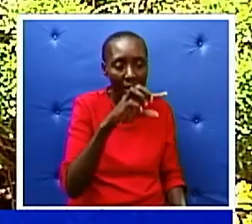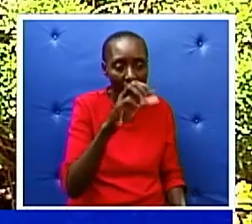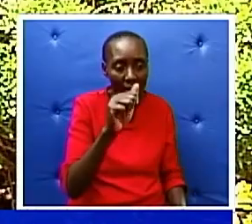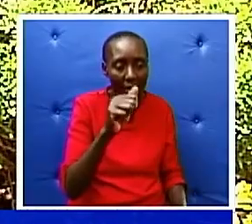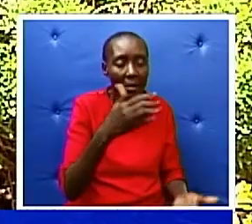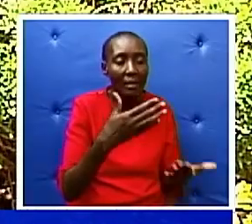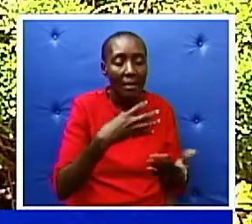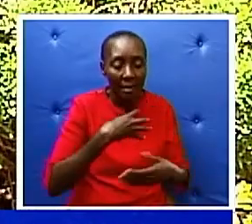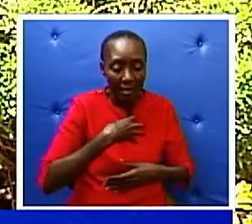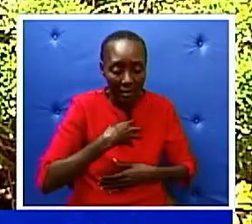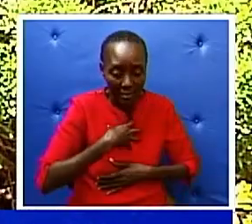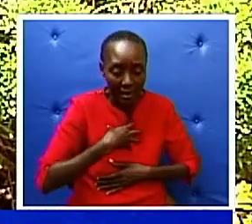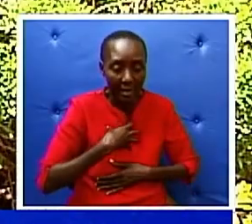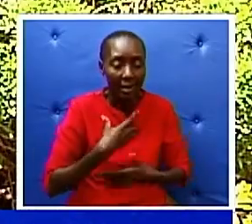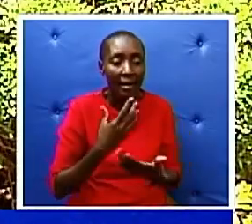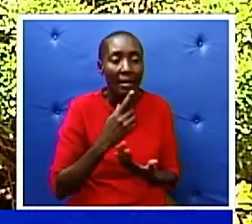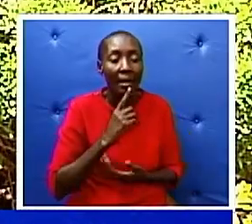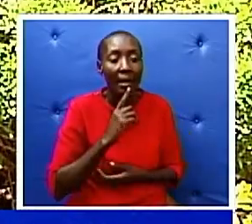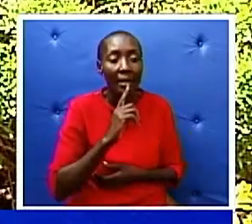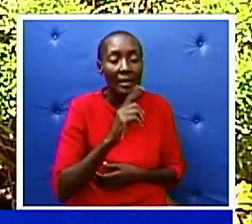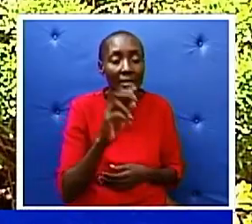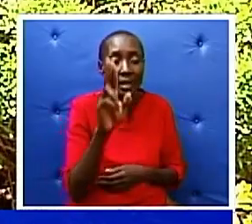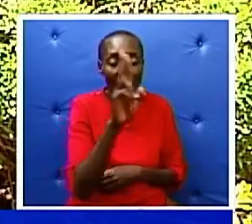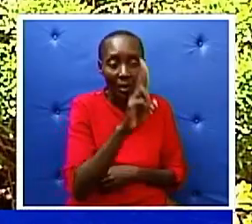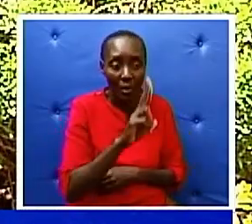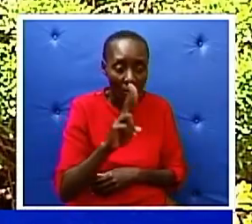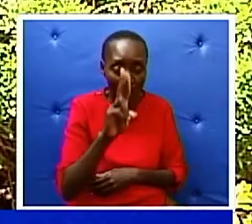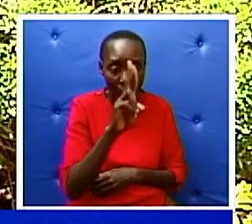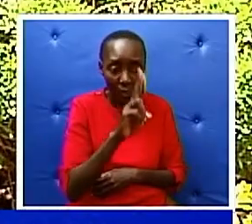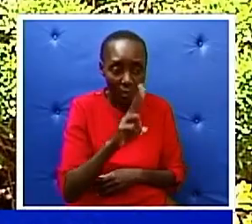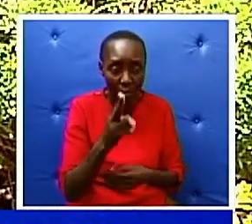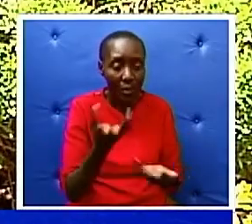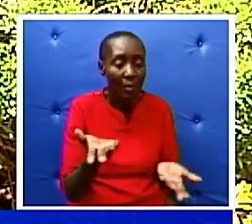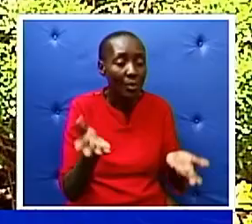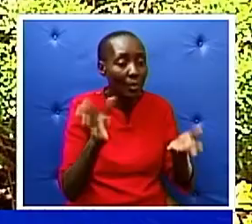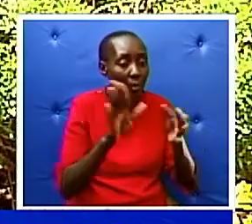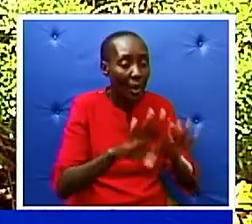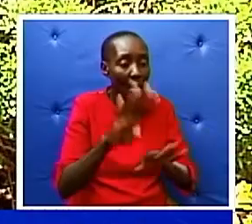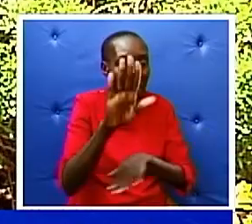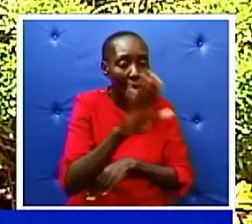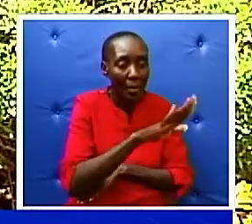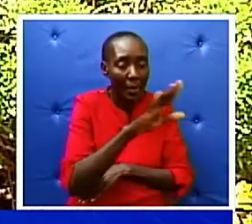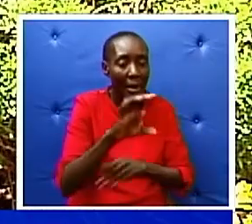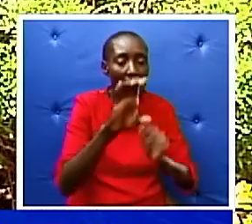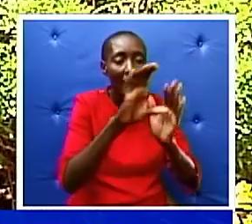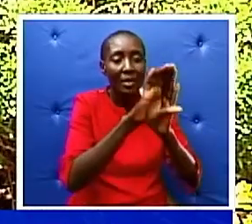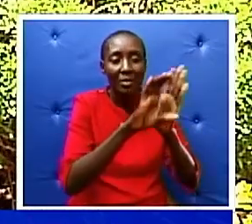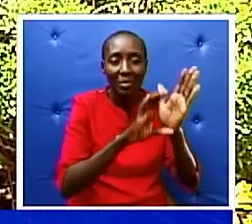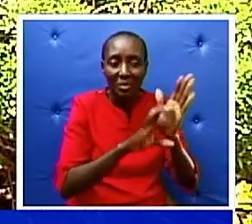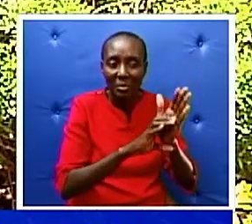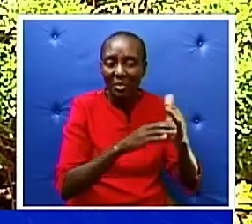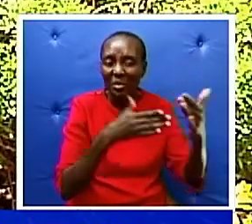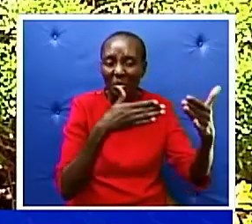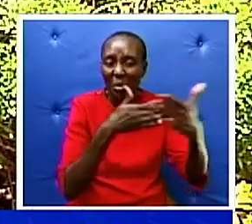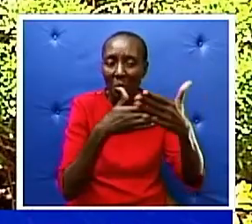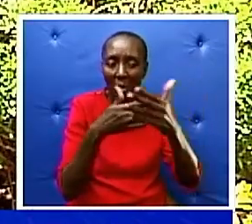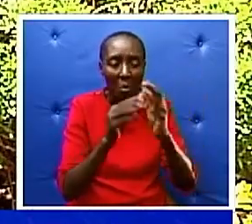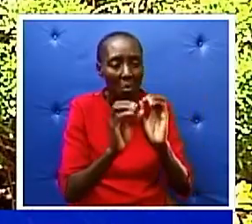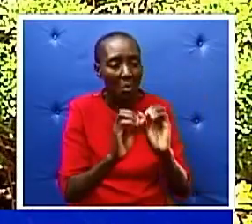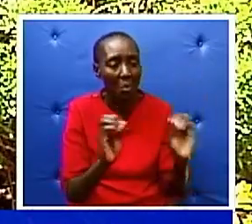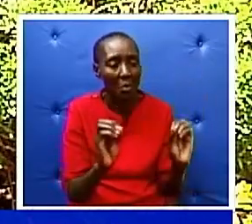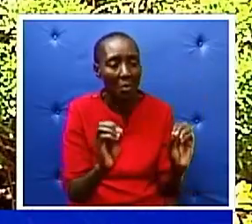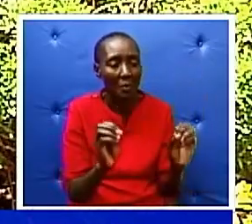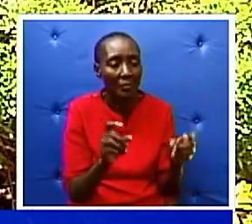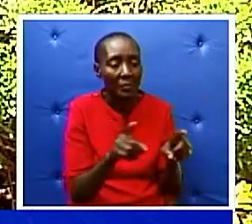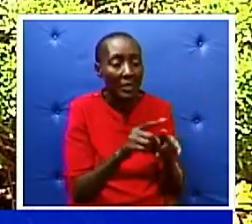parliament. The constitution does not give a time limit to when Uhuru will do that. So even if